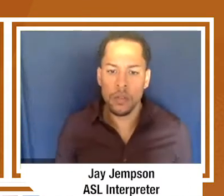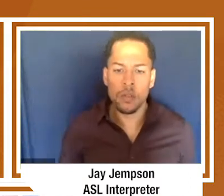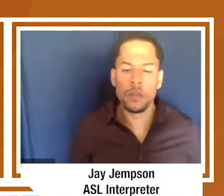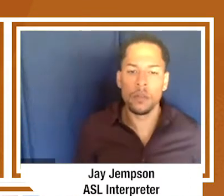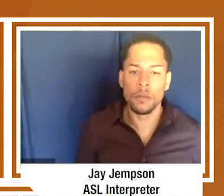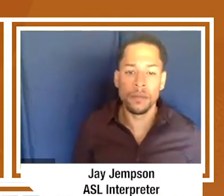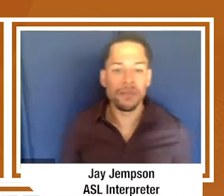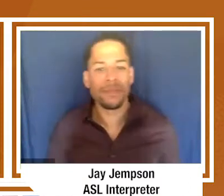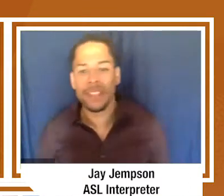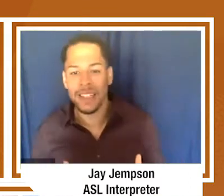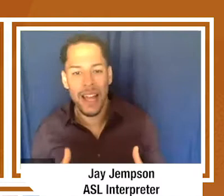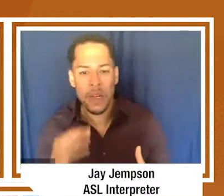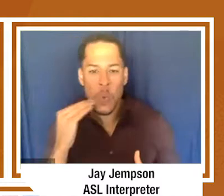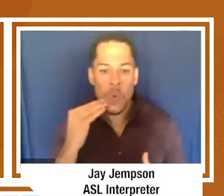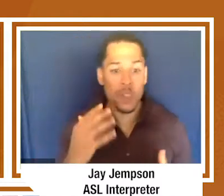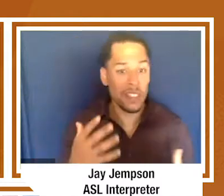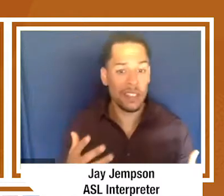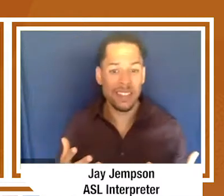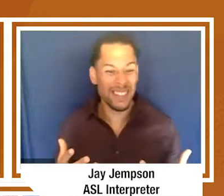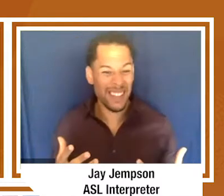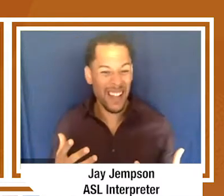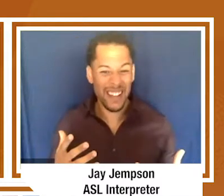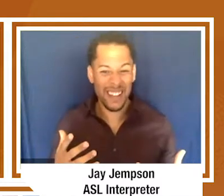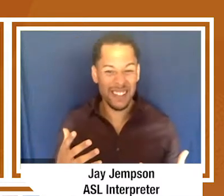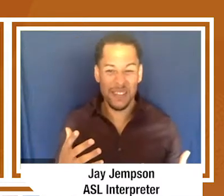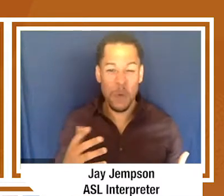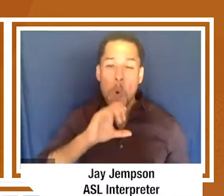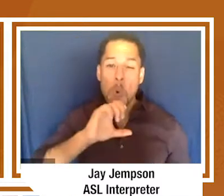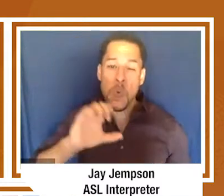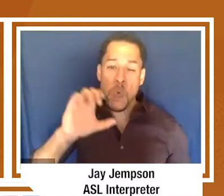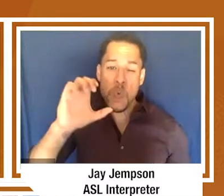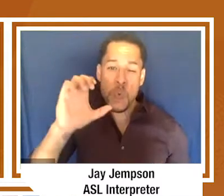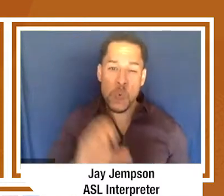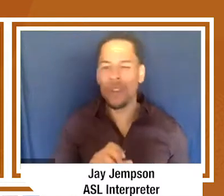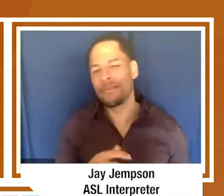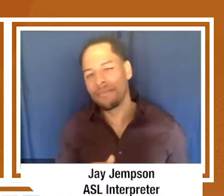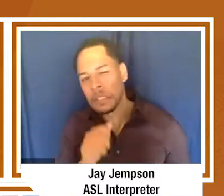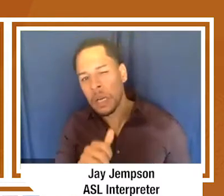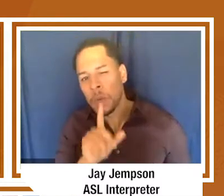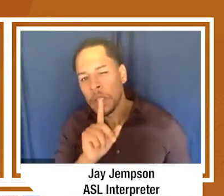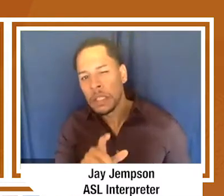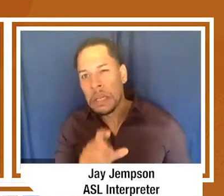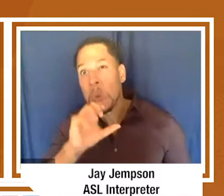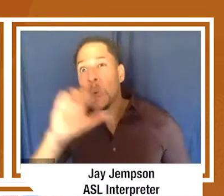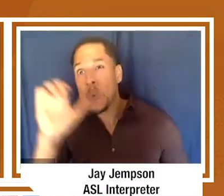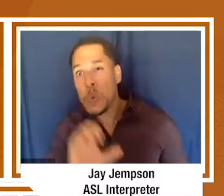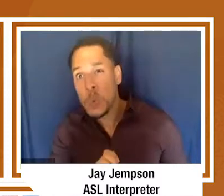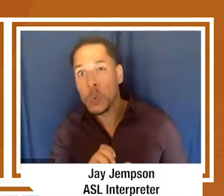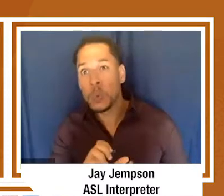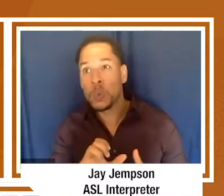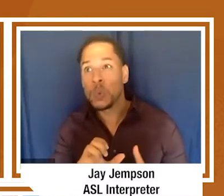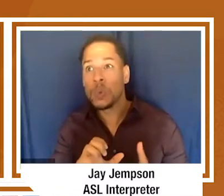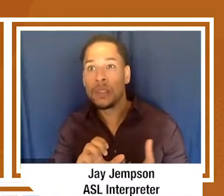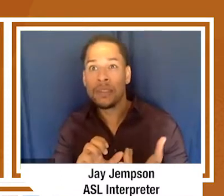in, you know, this kind of archaic, I'll call it, form. I guess it's not archaic, it's